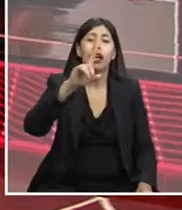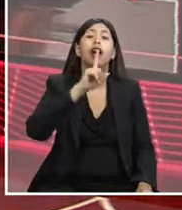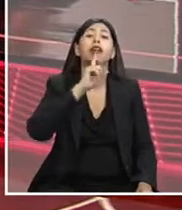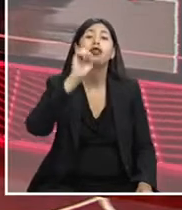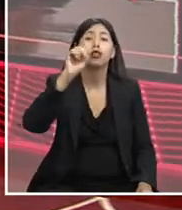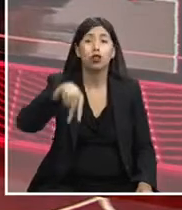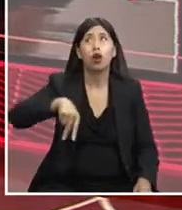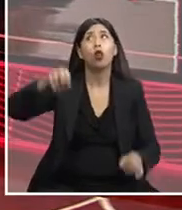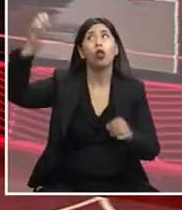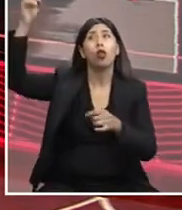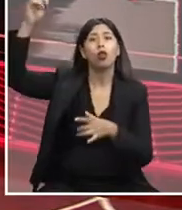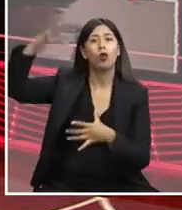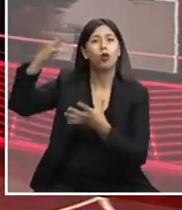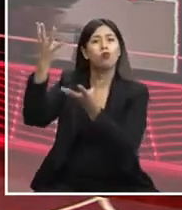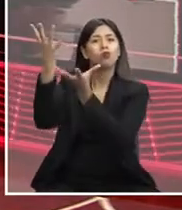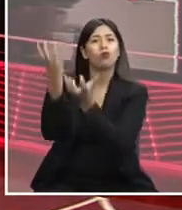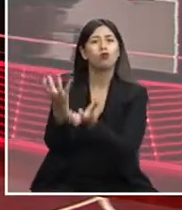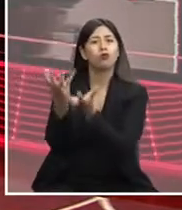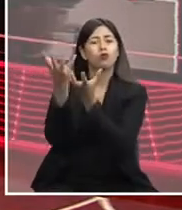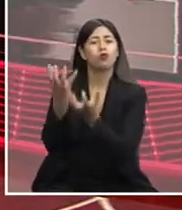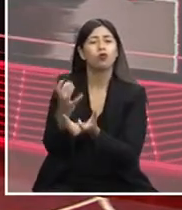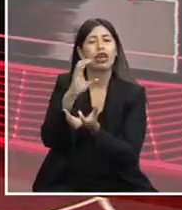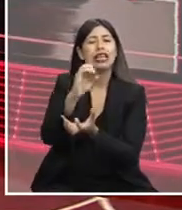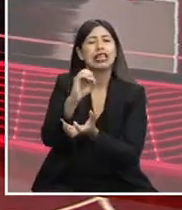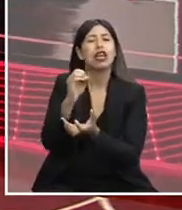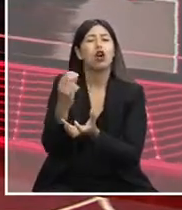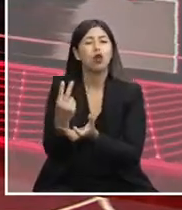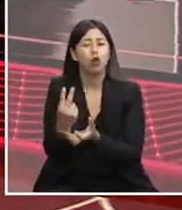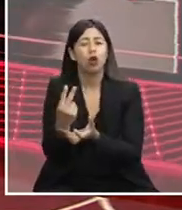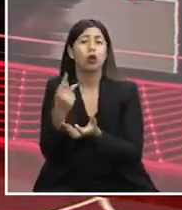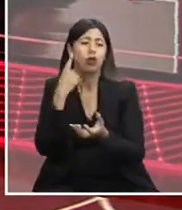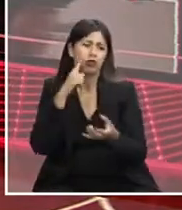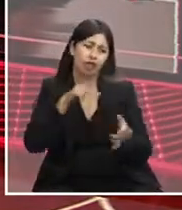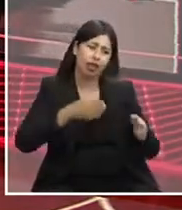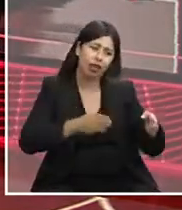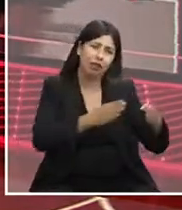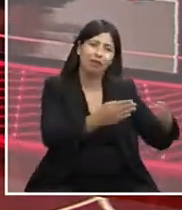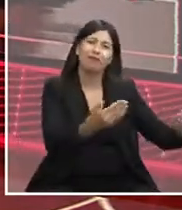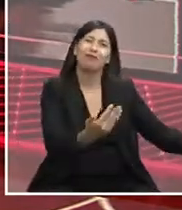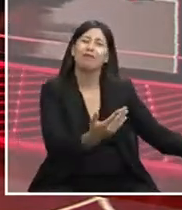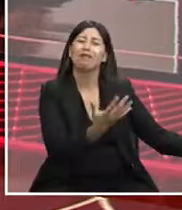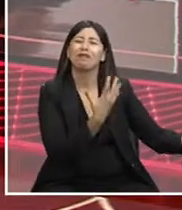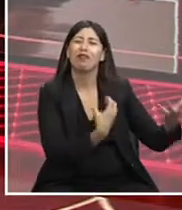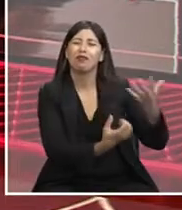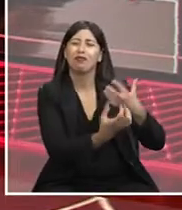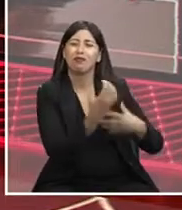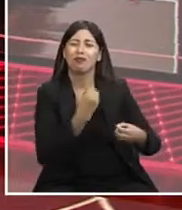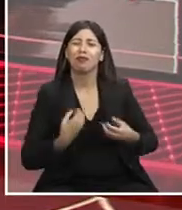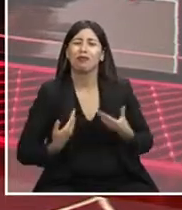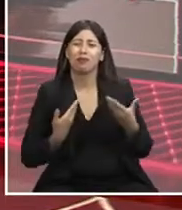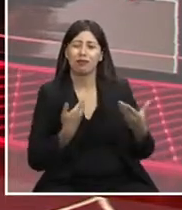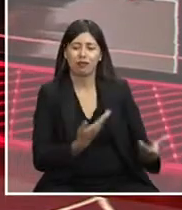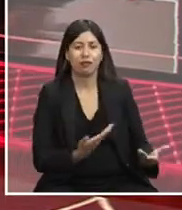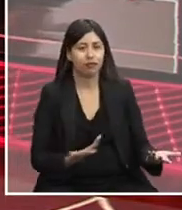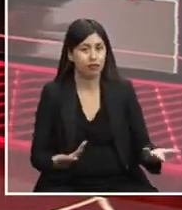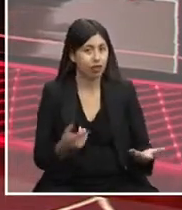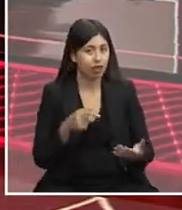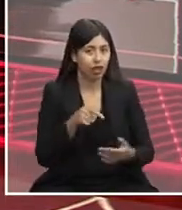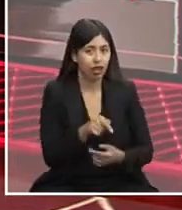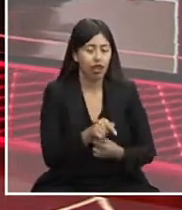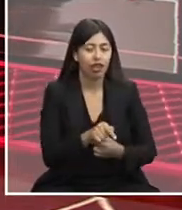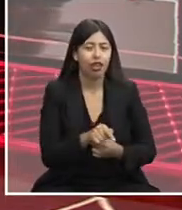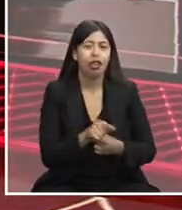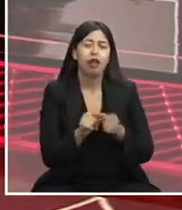way up to fish and larger organisms. And so as we were driving down this river transect, we were able to sample rivers